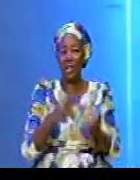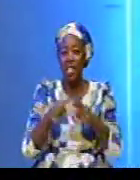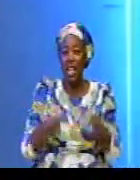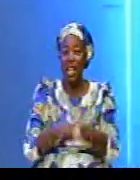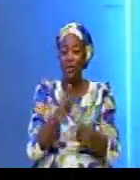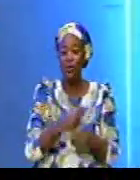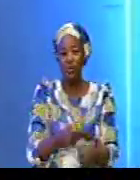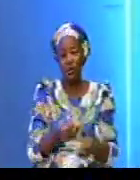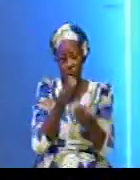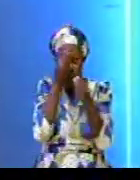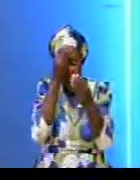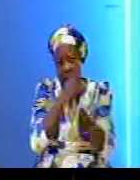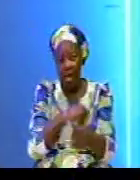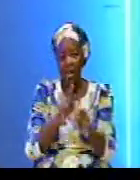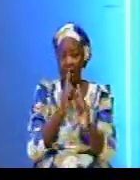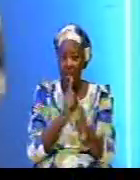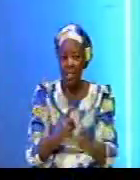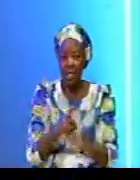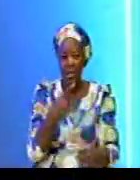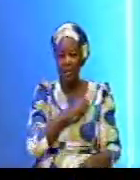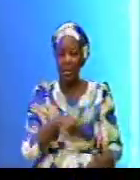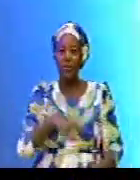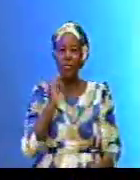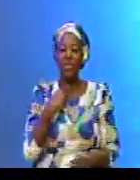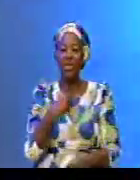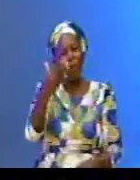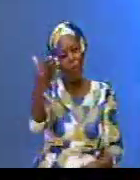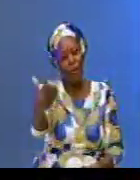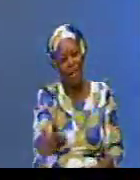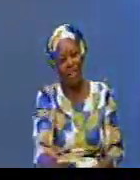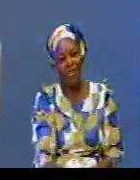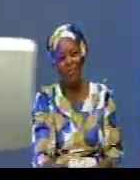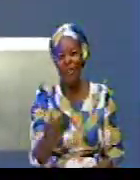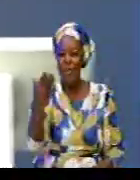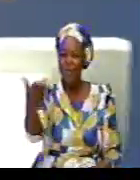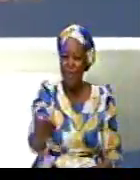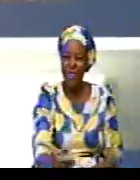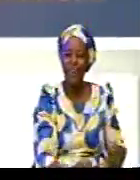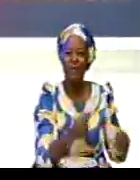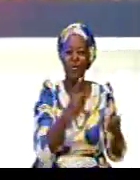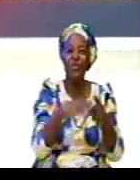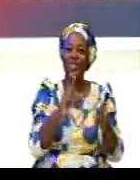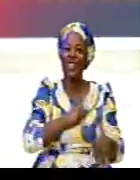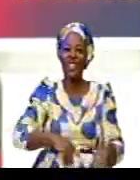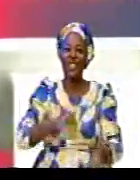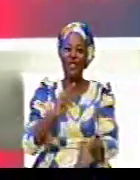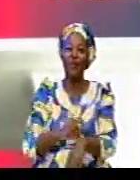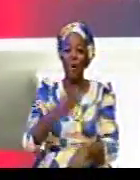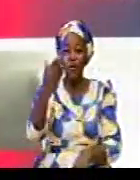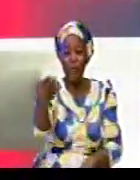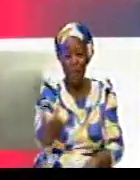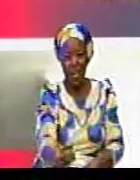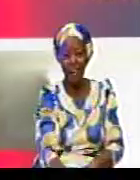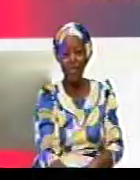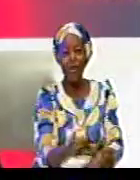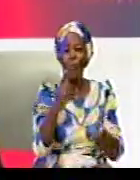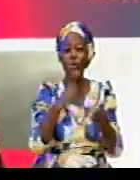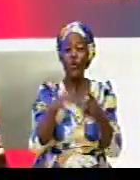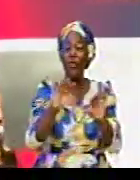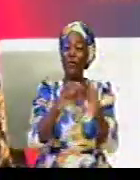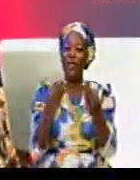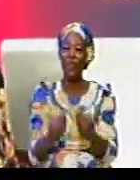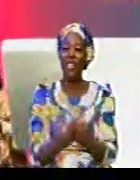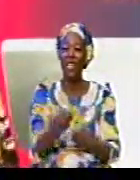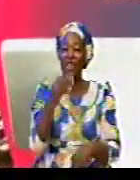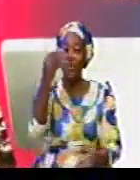to follow the Lord. And as you respond, the Lord will say, welcome. Welcome to